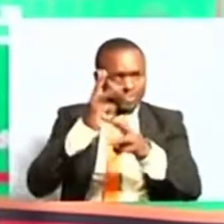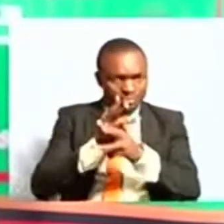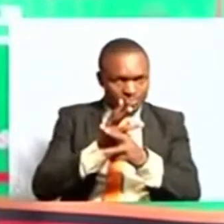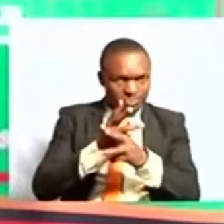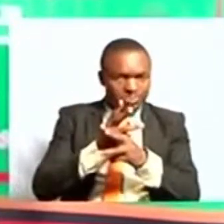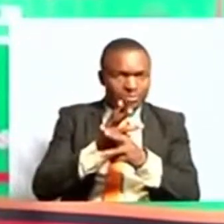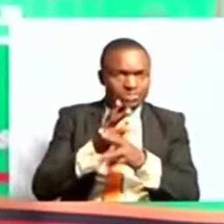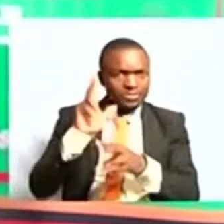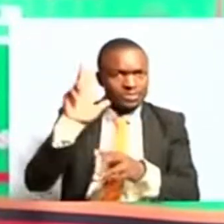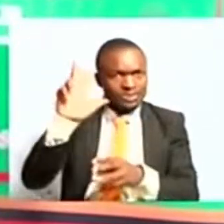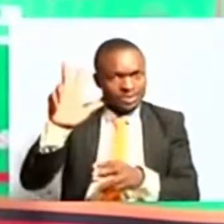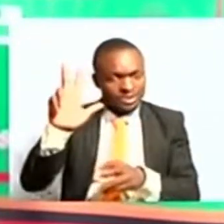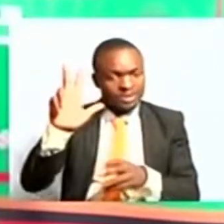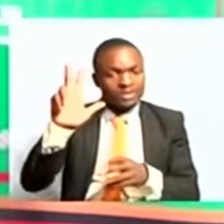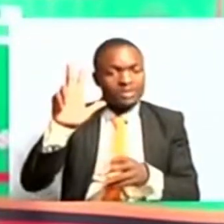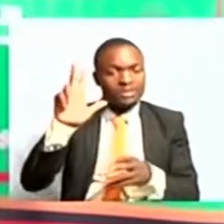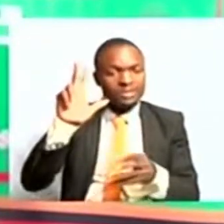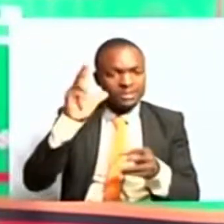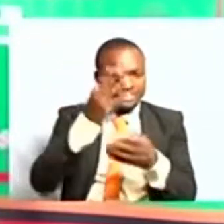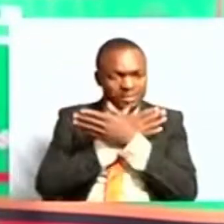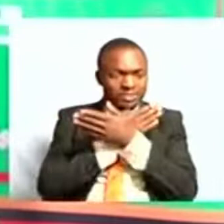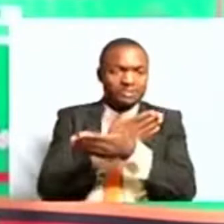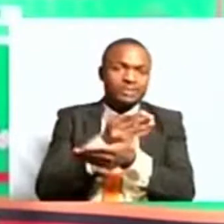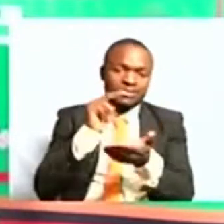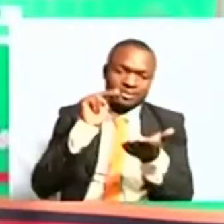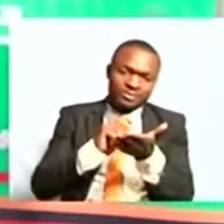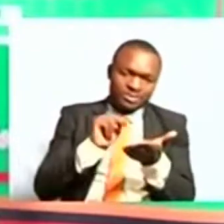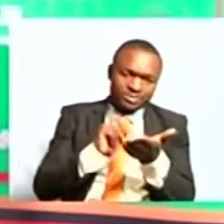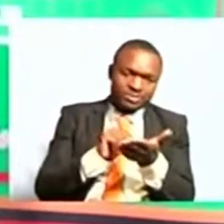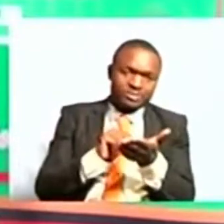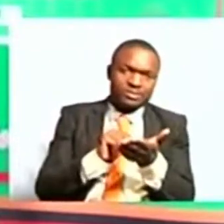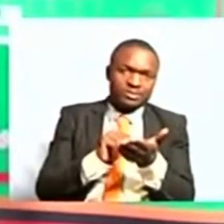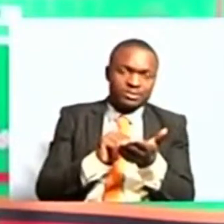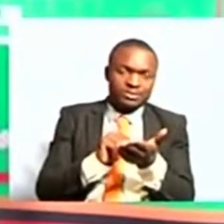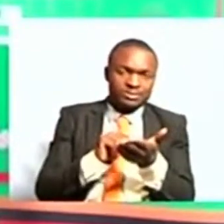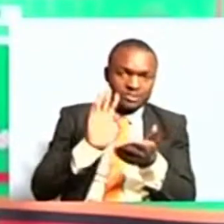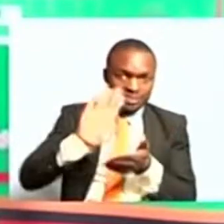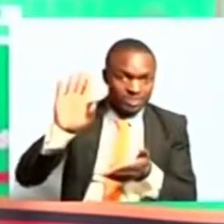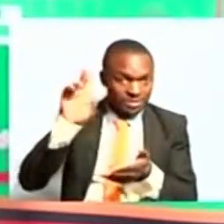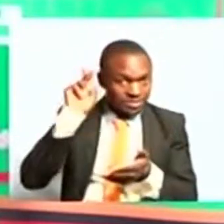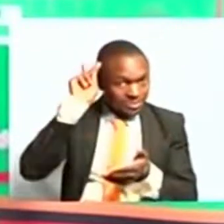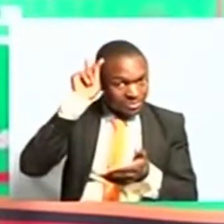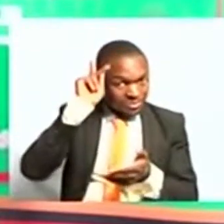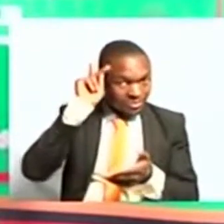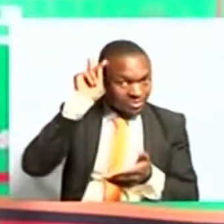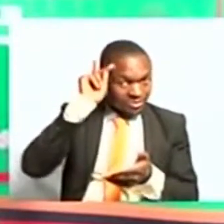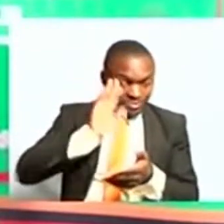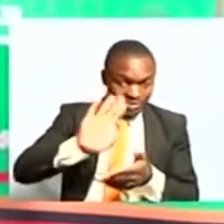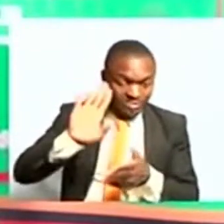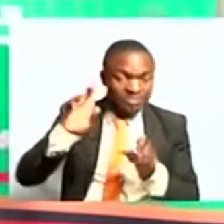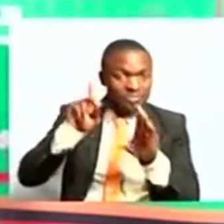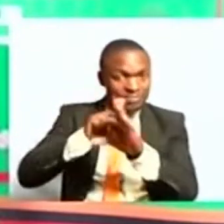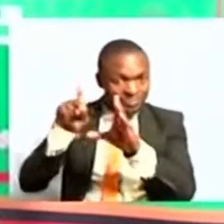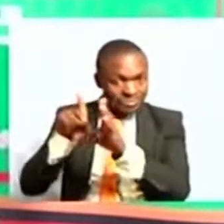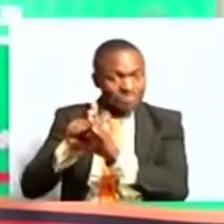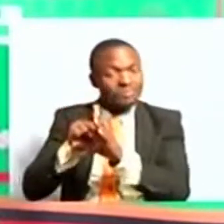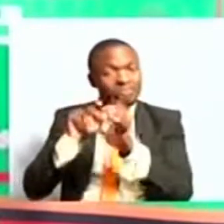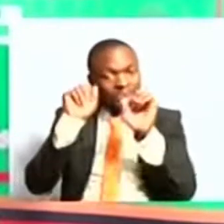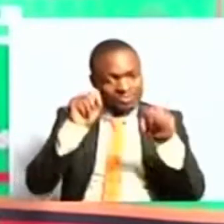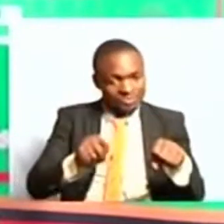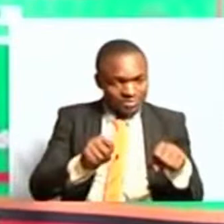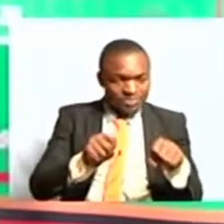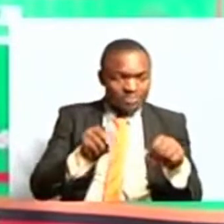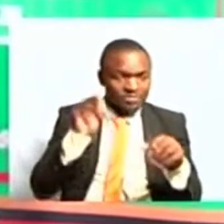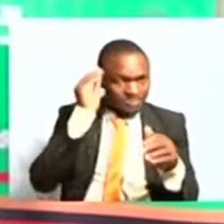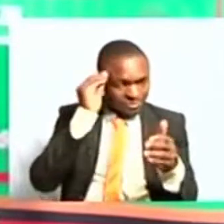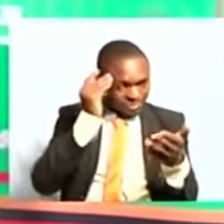the third Sunday of November. And for purpose of your participation, as you can just take note